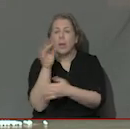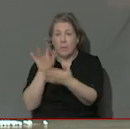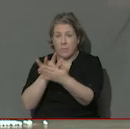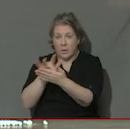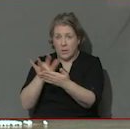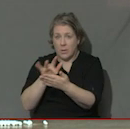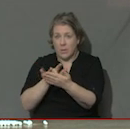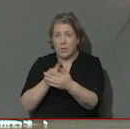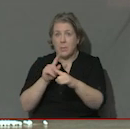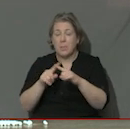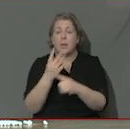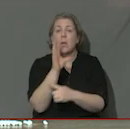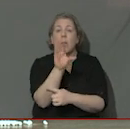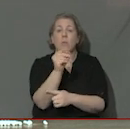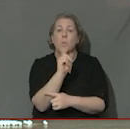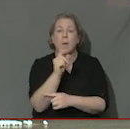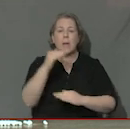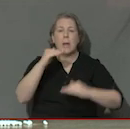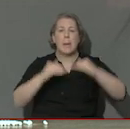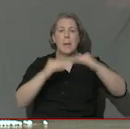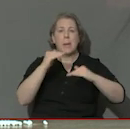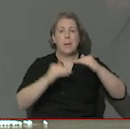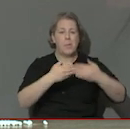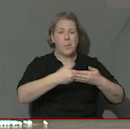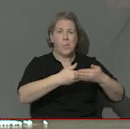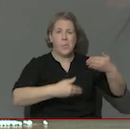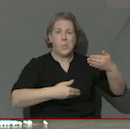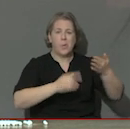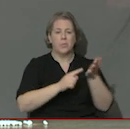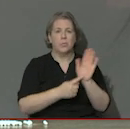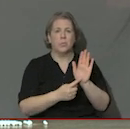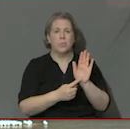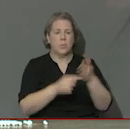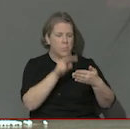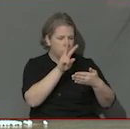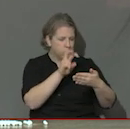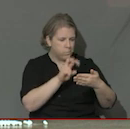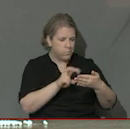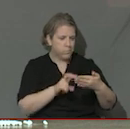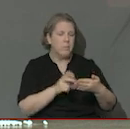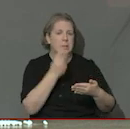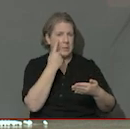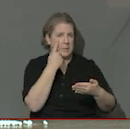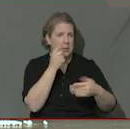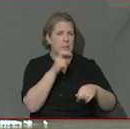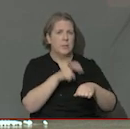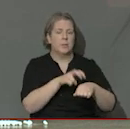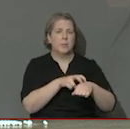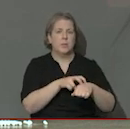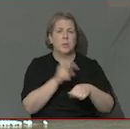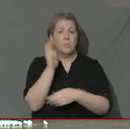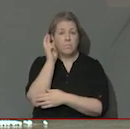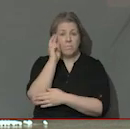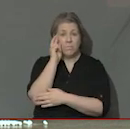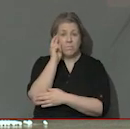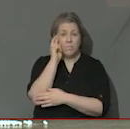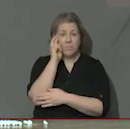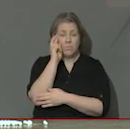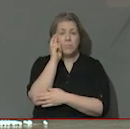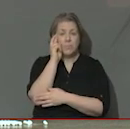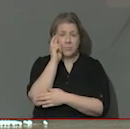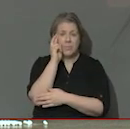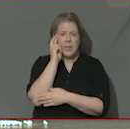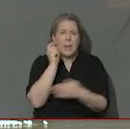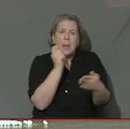the balance sheet. So there you will have the credits to get your accrued expense. Remember, we don't need the accrued expense in this